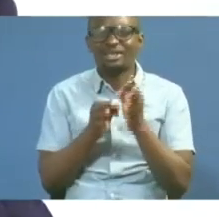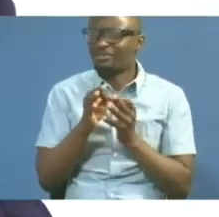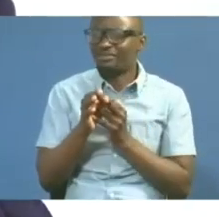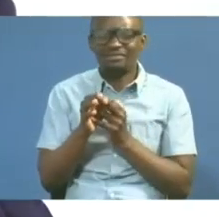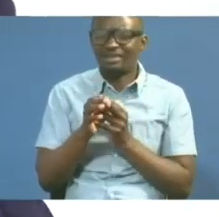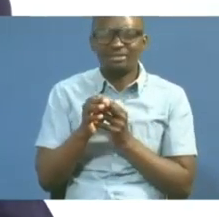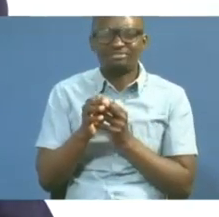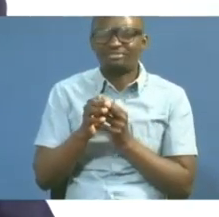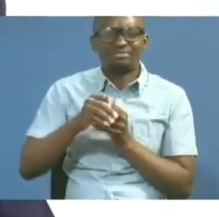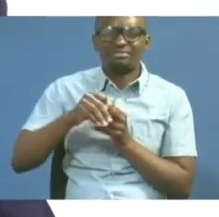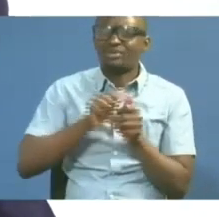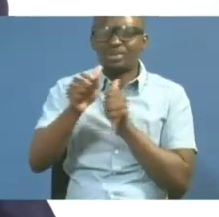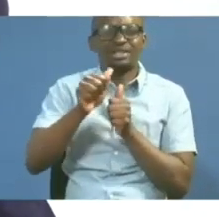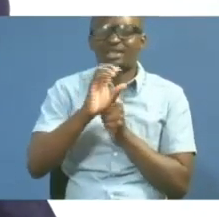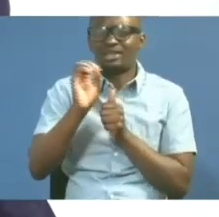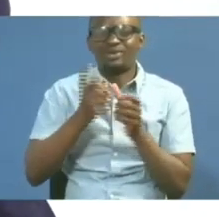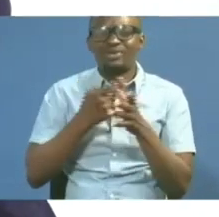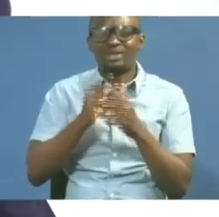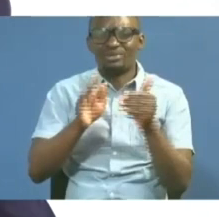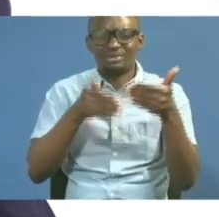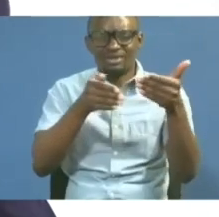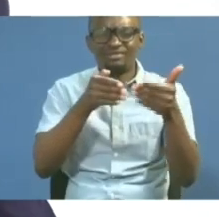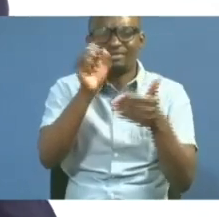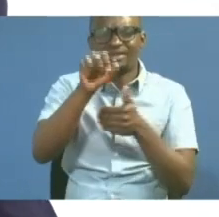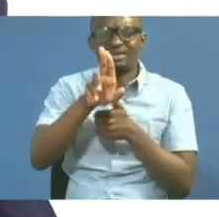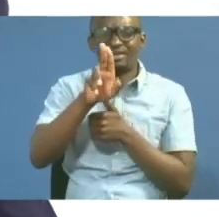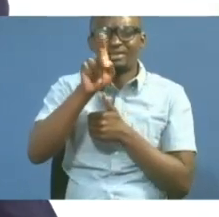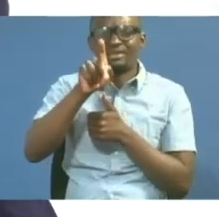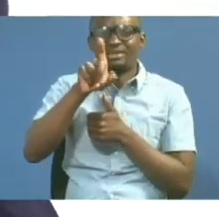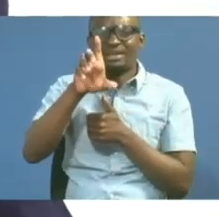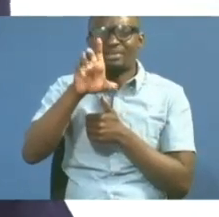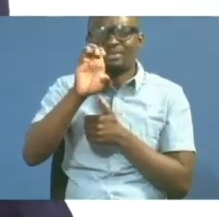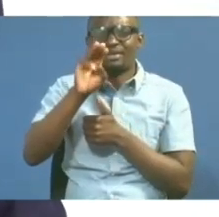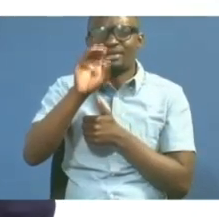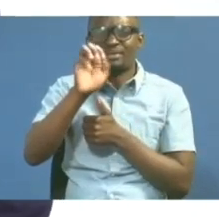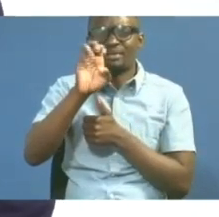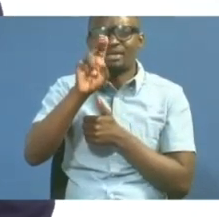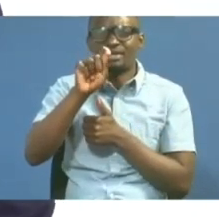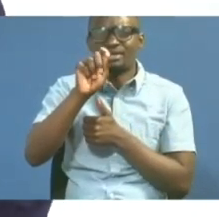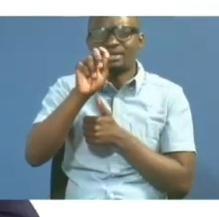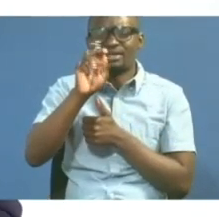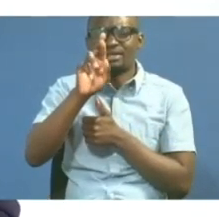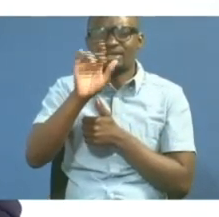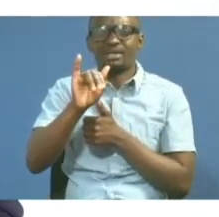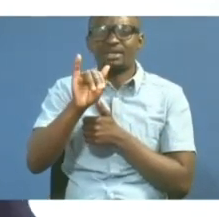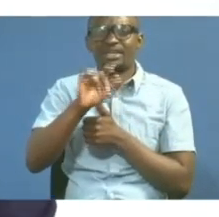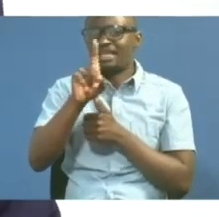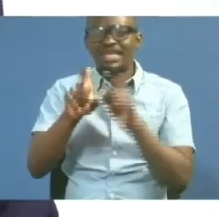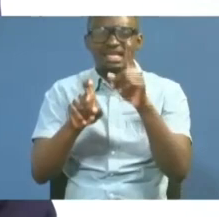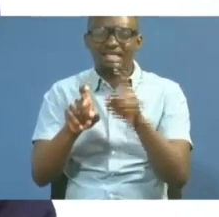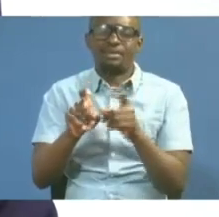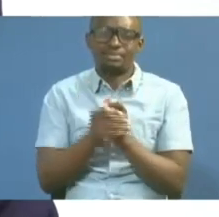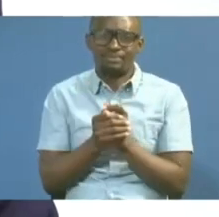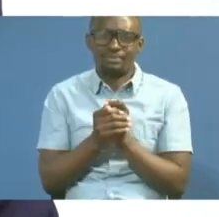are not able to pass at one stage, you are given a supplementary exam, and the supplementary exams are usually